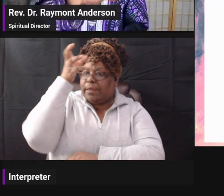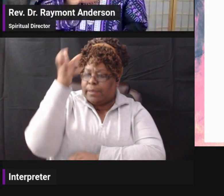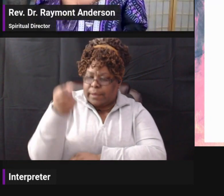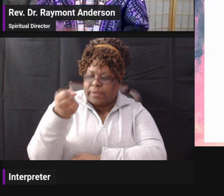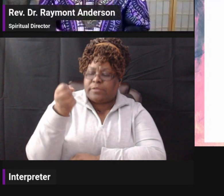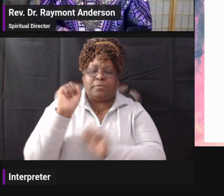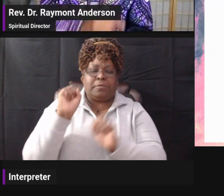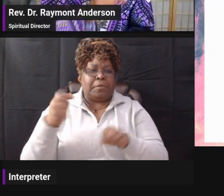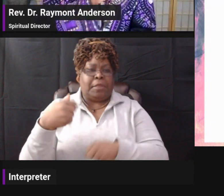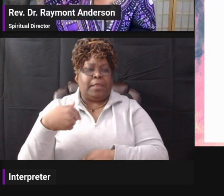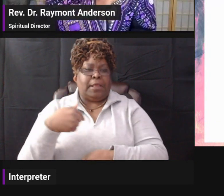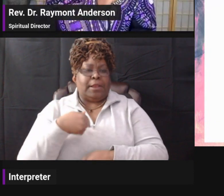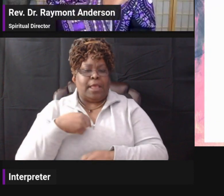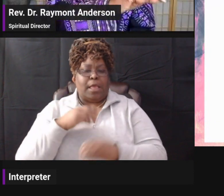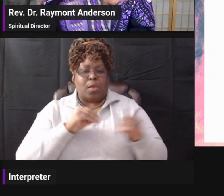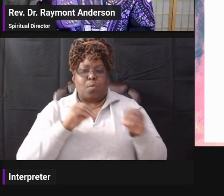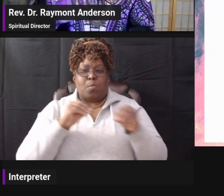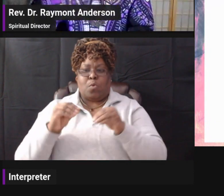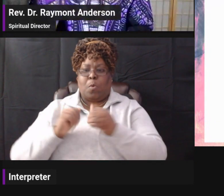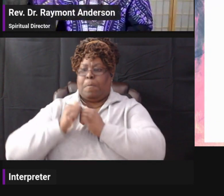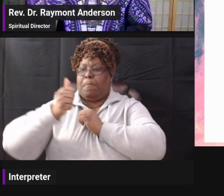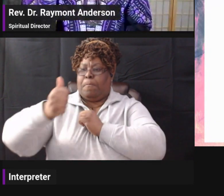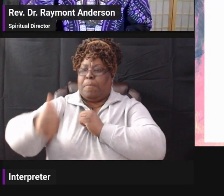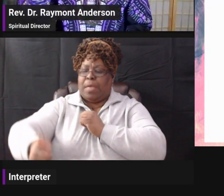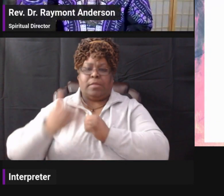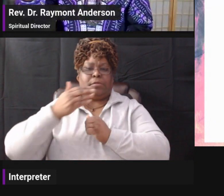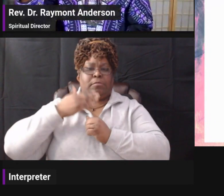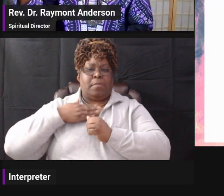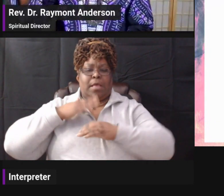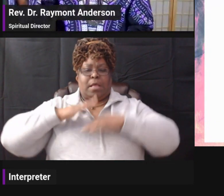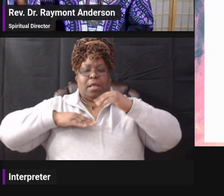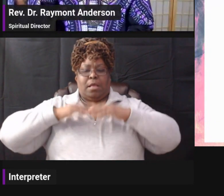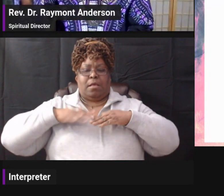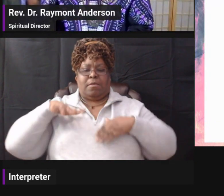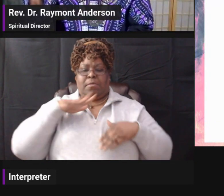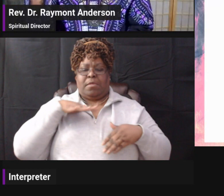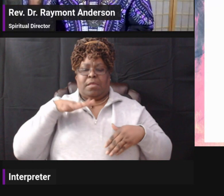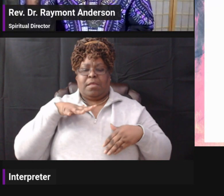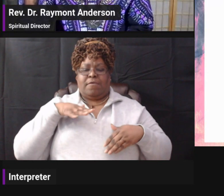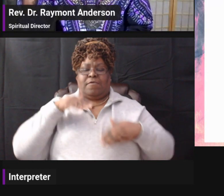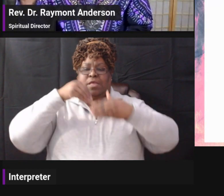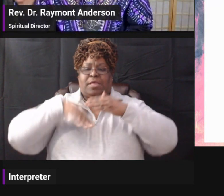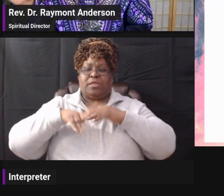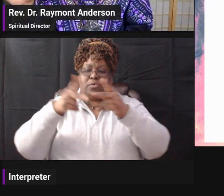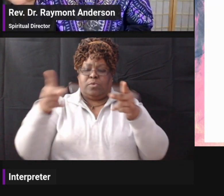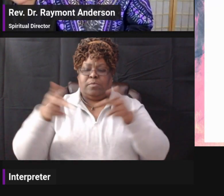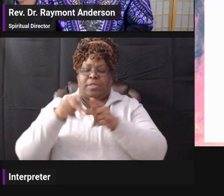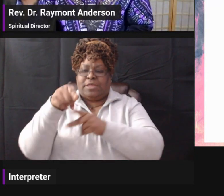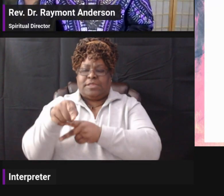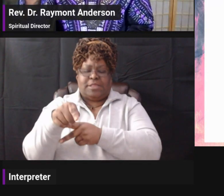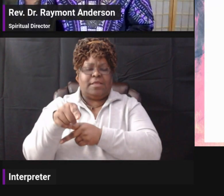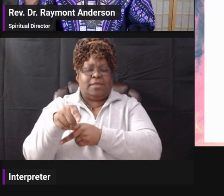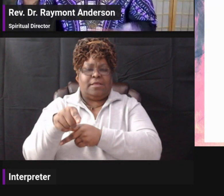So the same idea is, can I step so far out of my comfort zone into the realm of